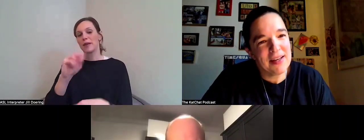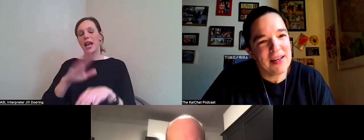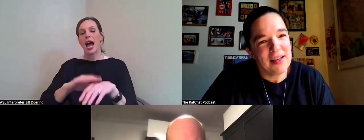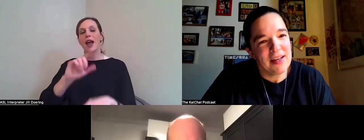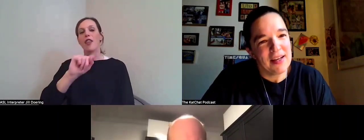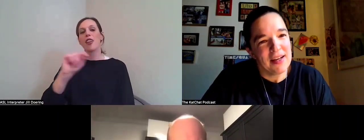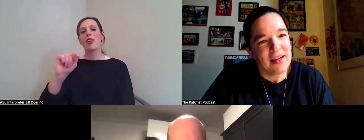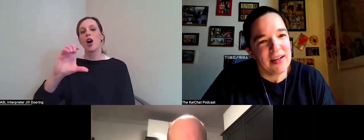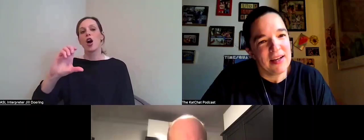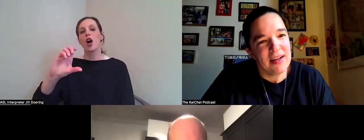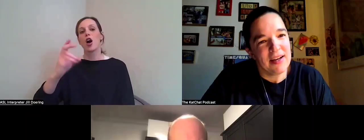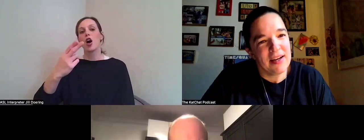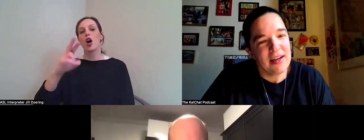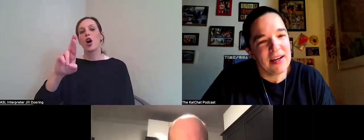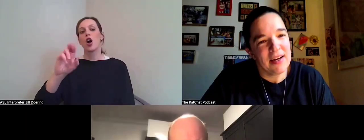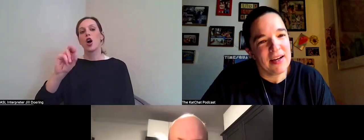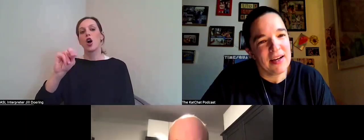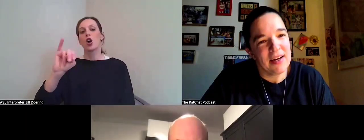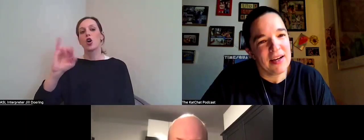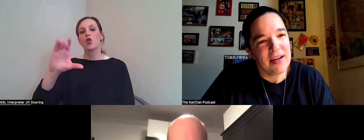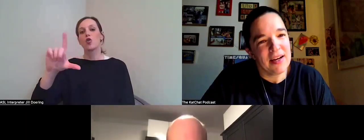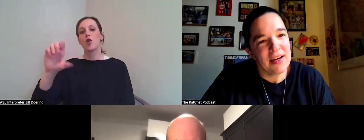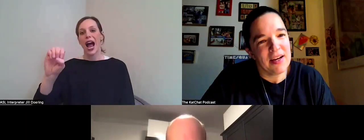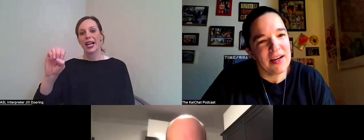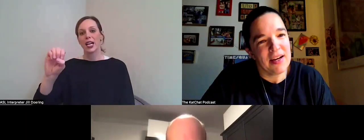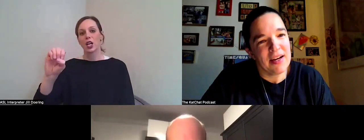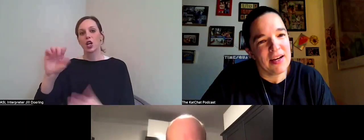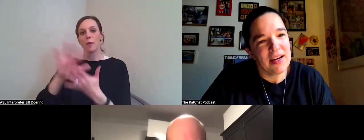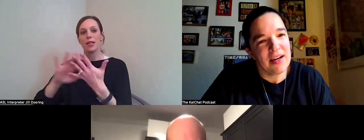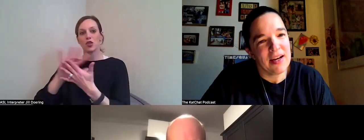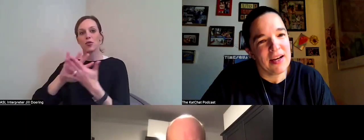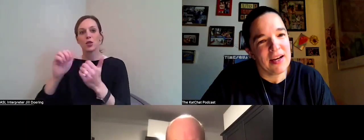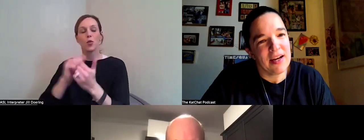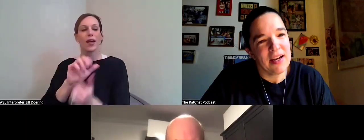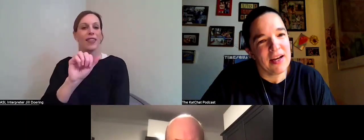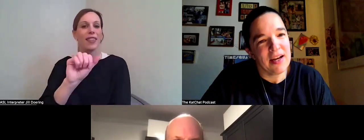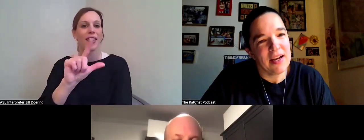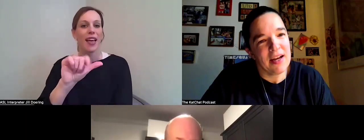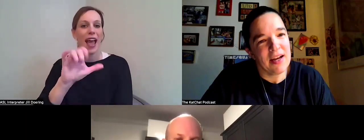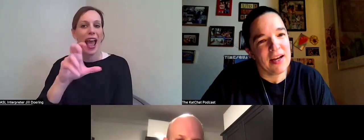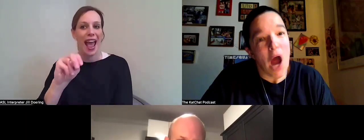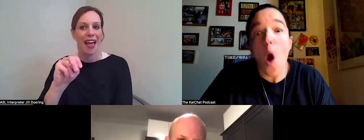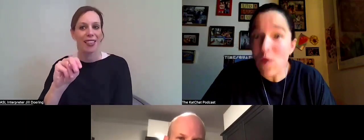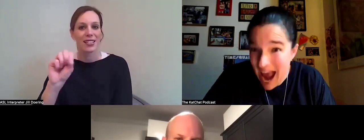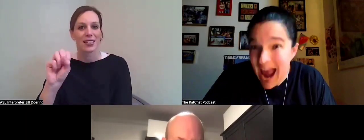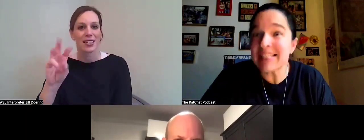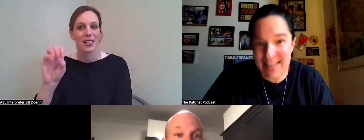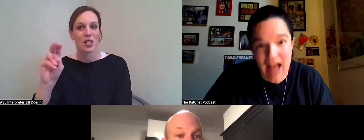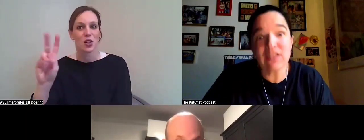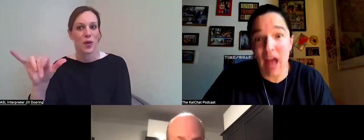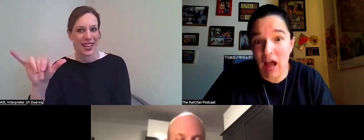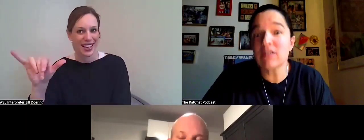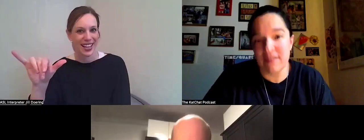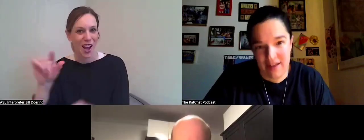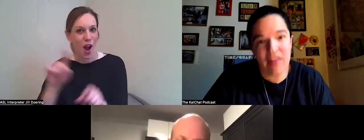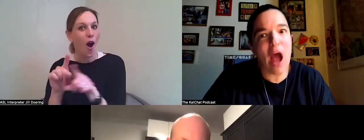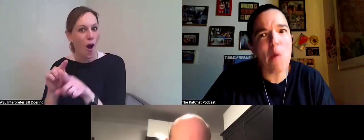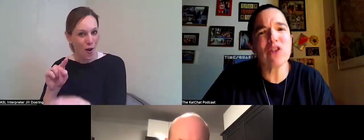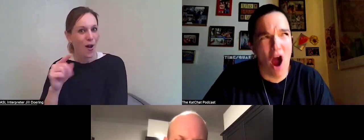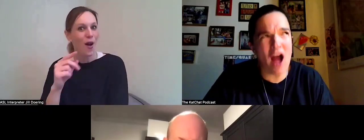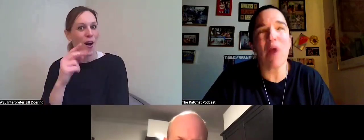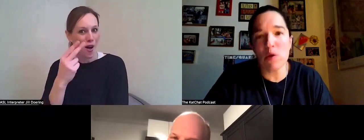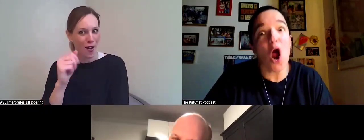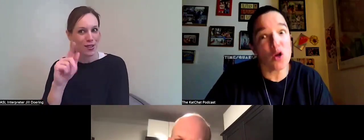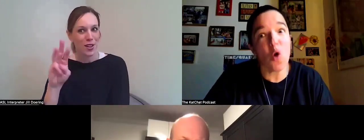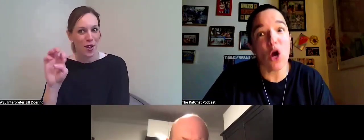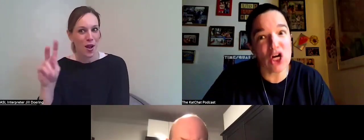Mysteries. They were movies with Alison Sweeney. Also Hallmark. Oh Hallmark. yeah, that